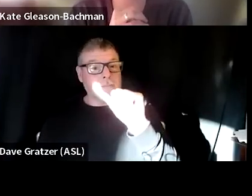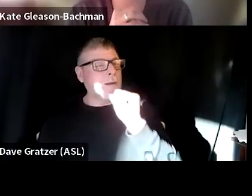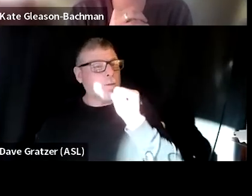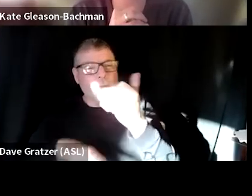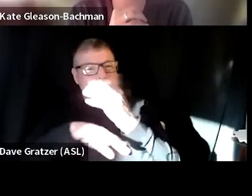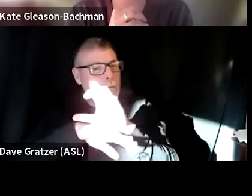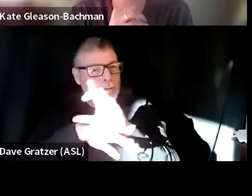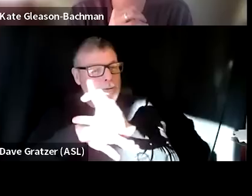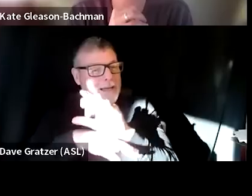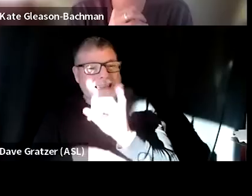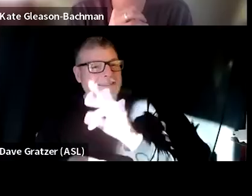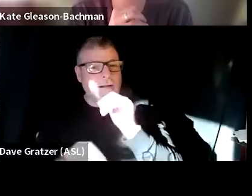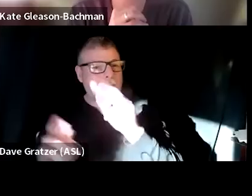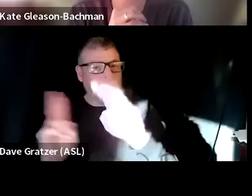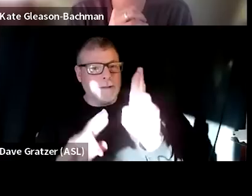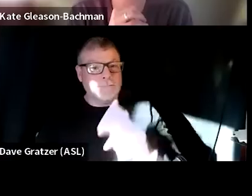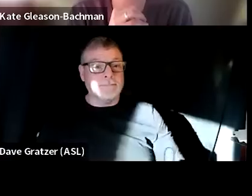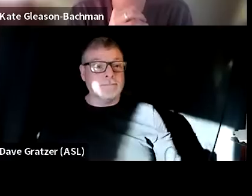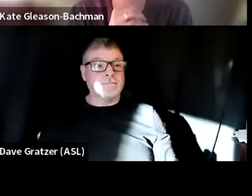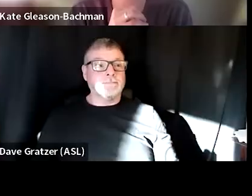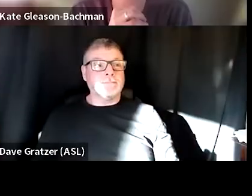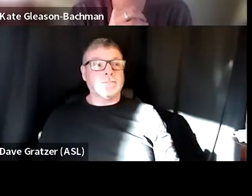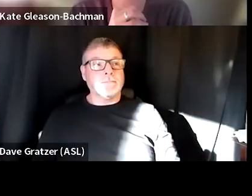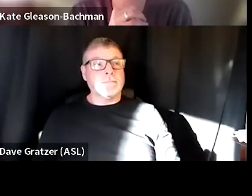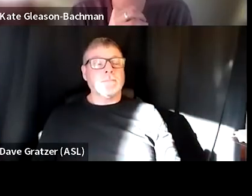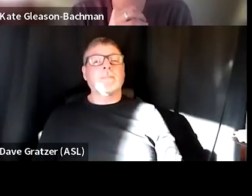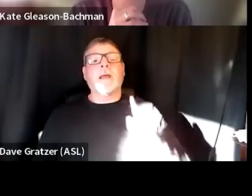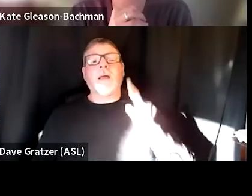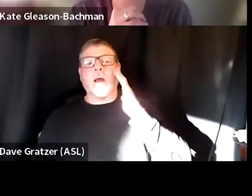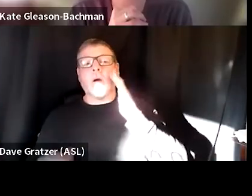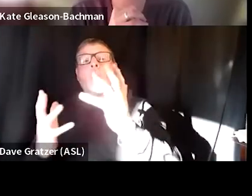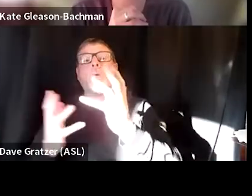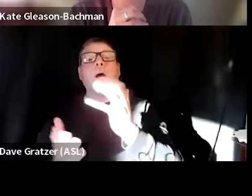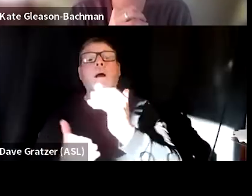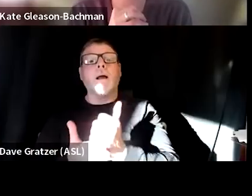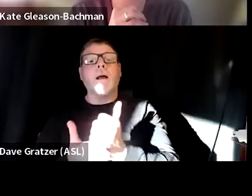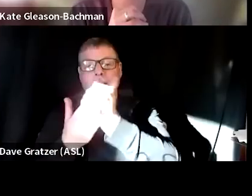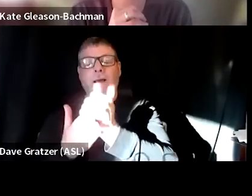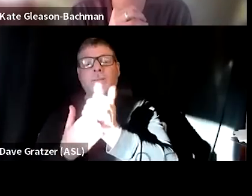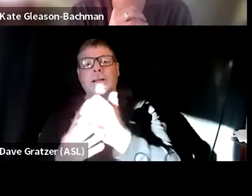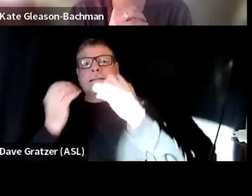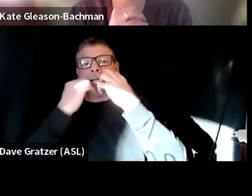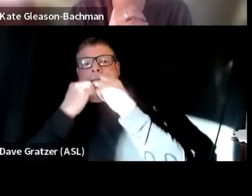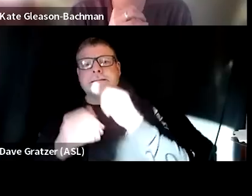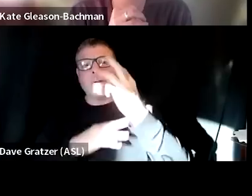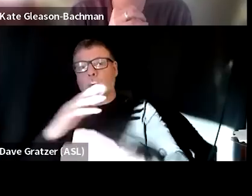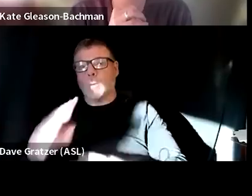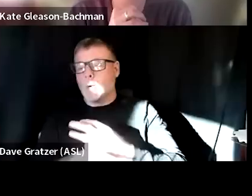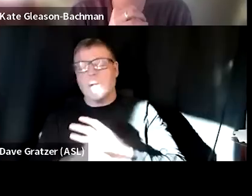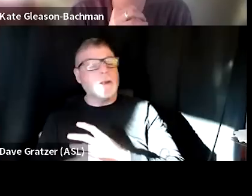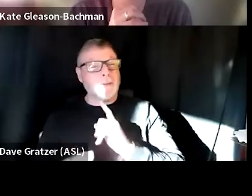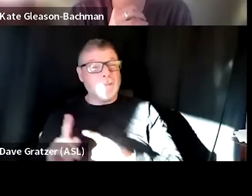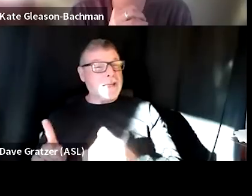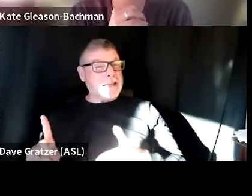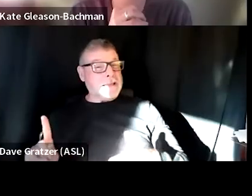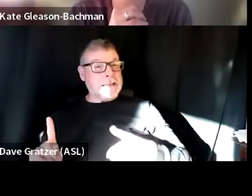it if it's not there. You know, but I know we want to be helpers. I know we want to save the world. But if it's not there, you're not